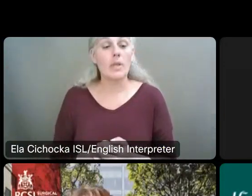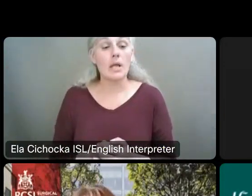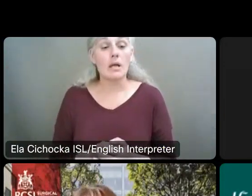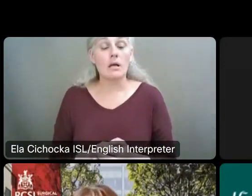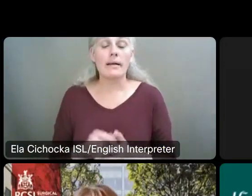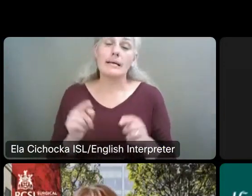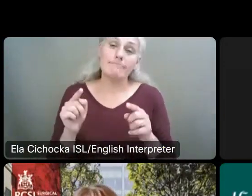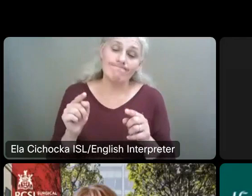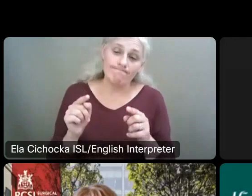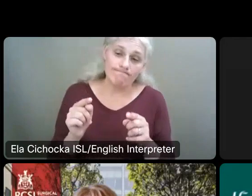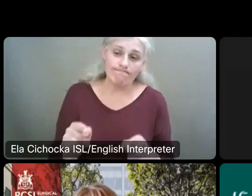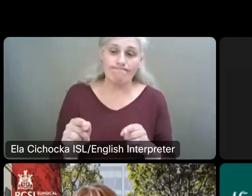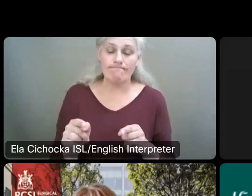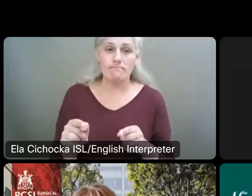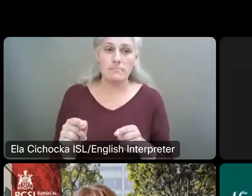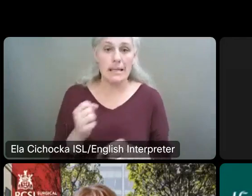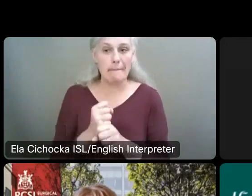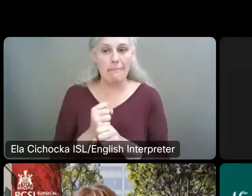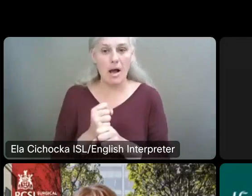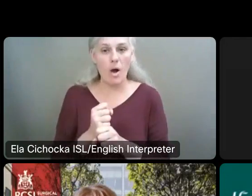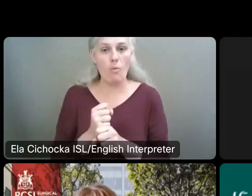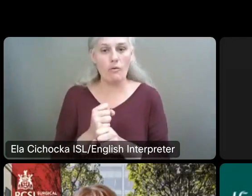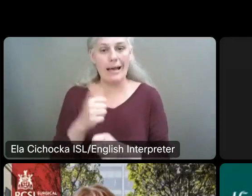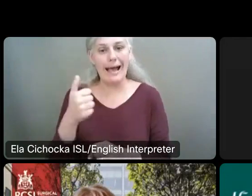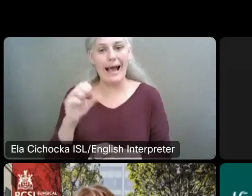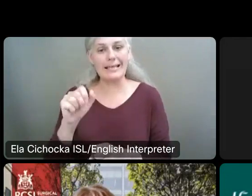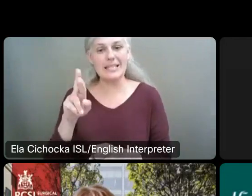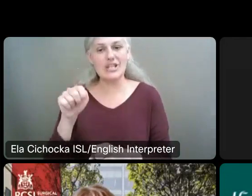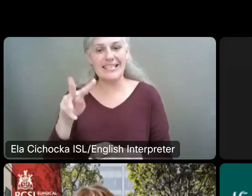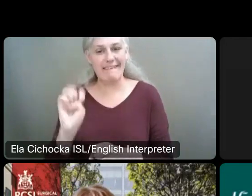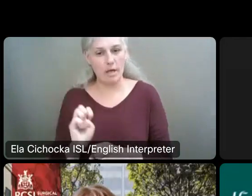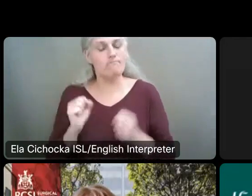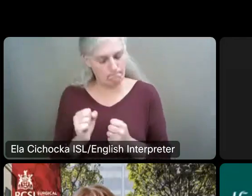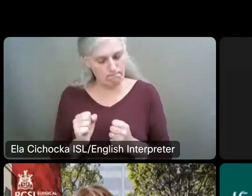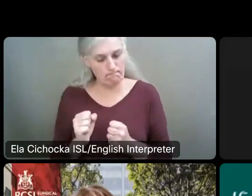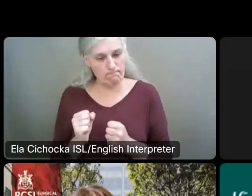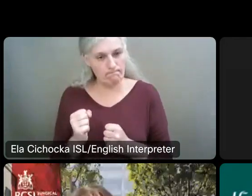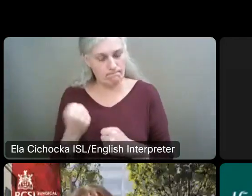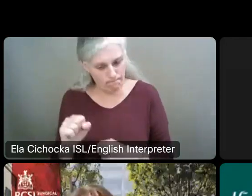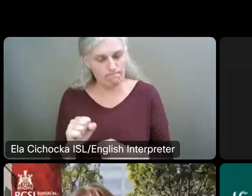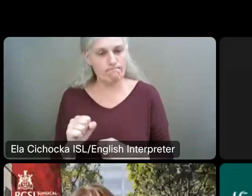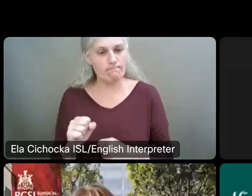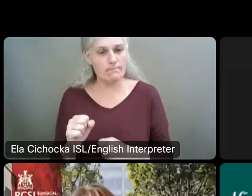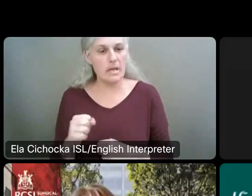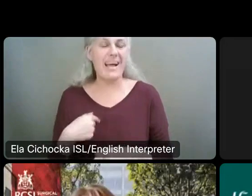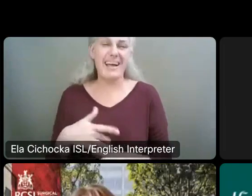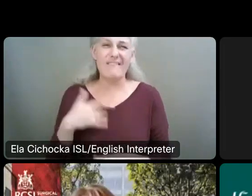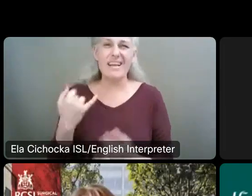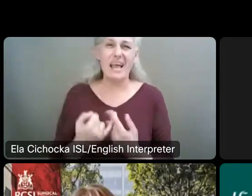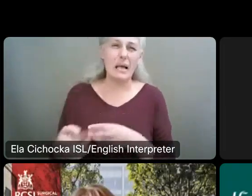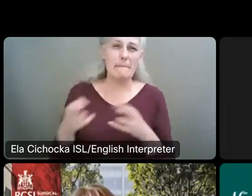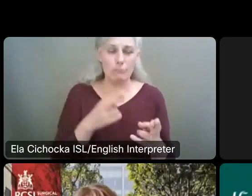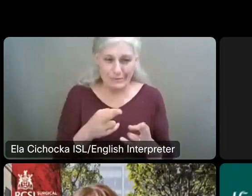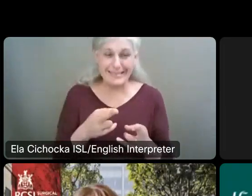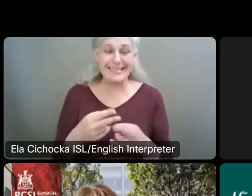I mean, this is about being assertive, isn't it? And again, I feel like I'm a repeating